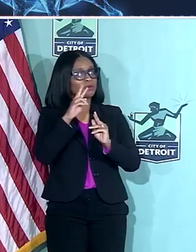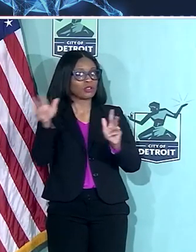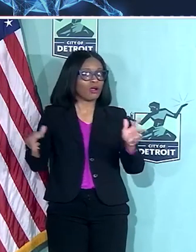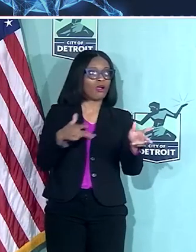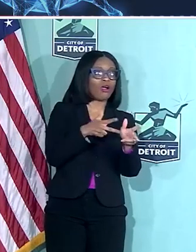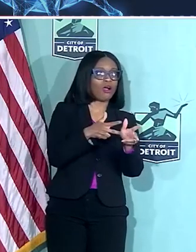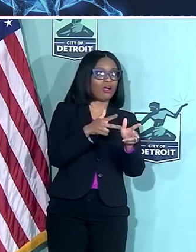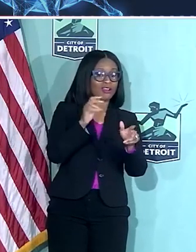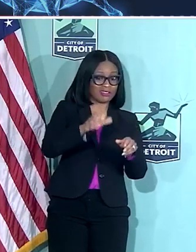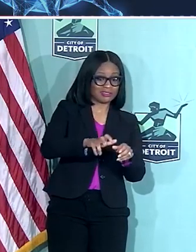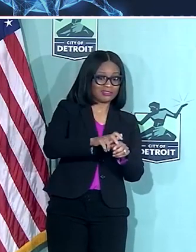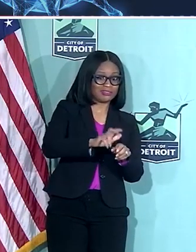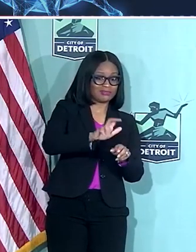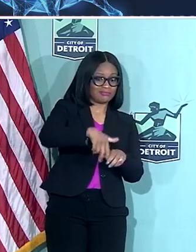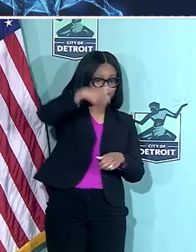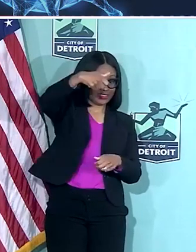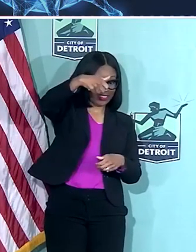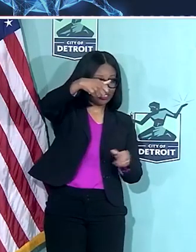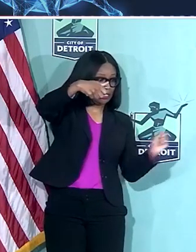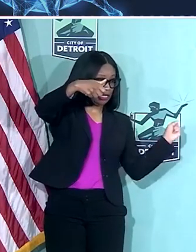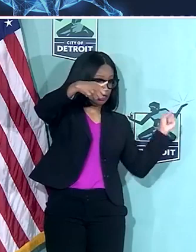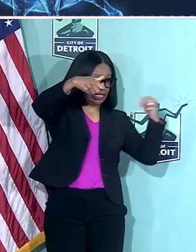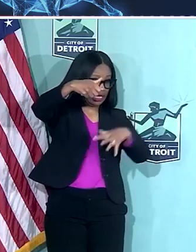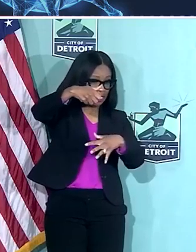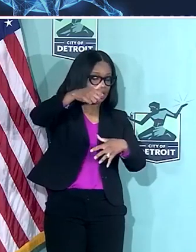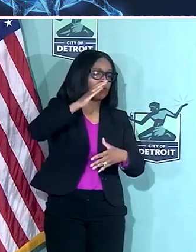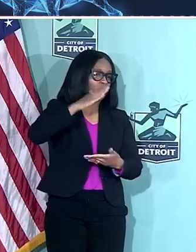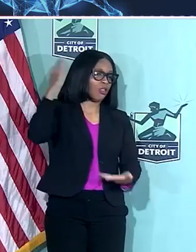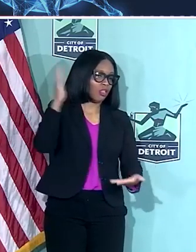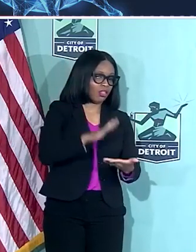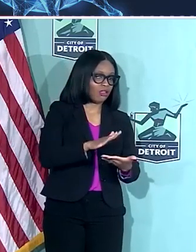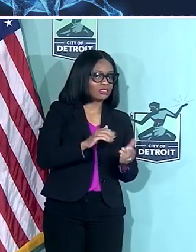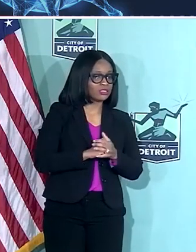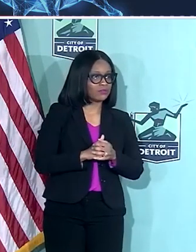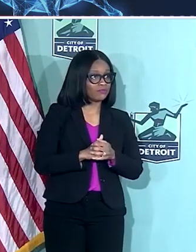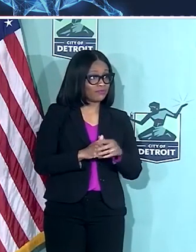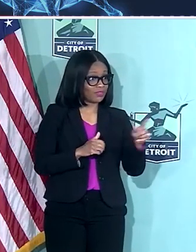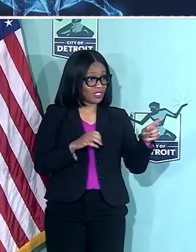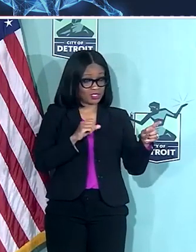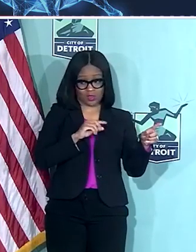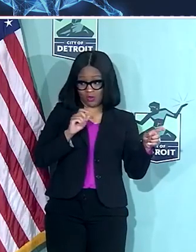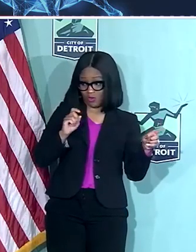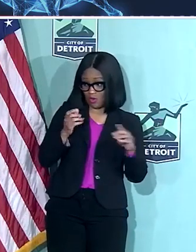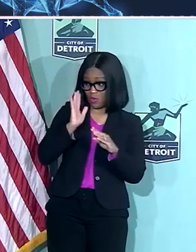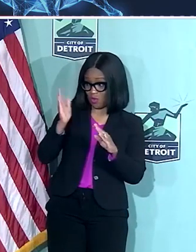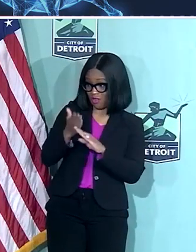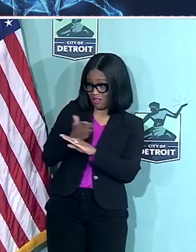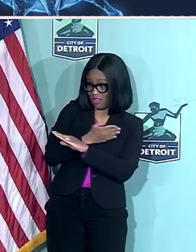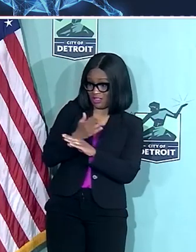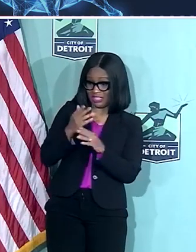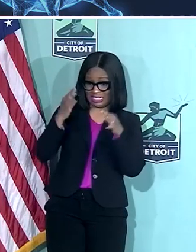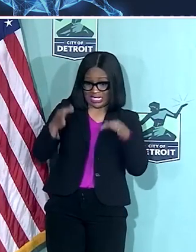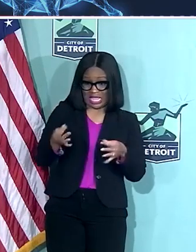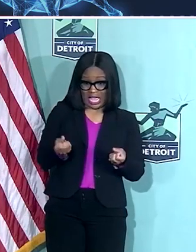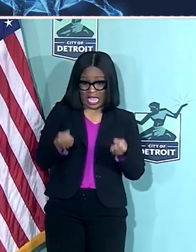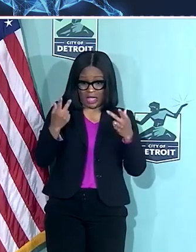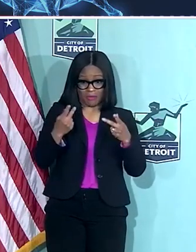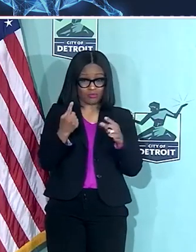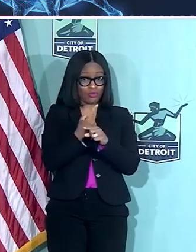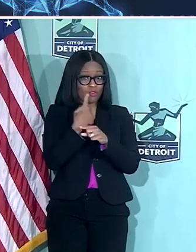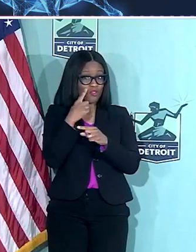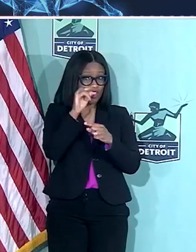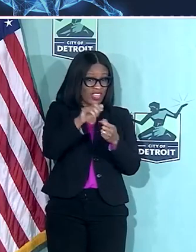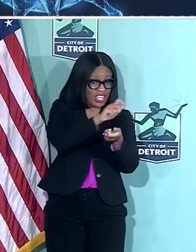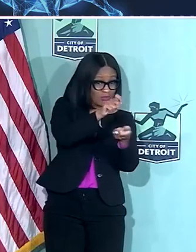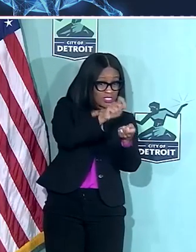drop it in, you can do it with minimal contact. And will you, in advance, try and determine how much is appropriate for a particular business? If you have